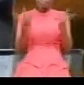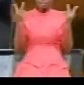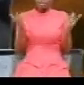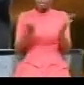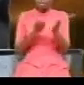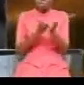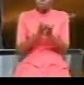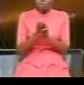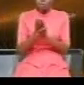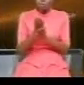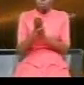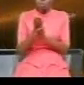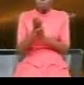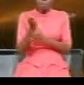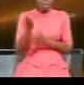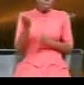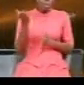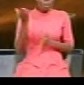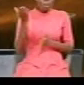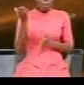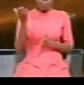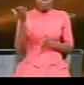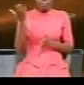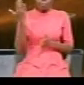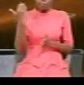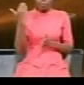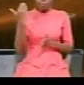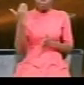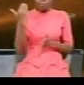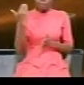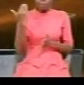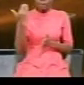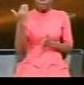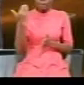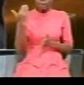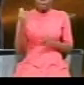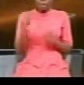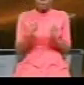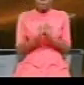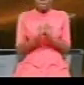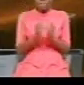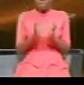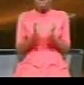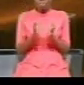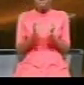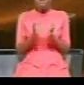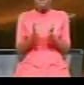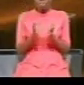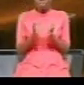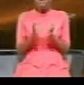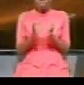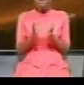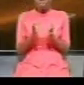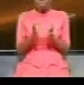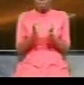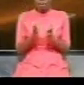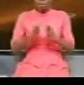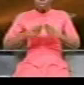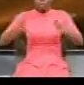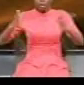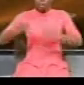through area bombardment alone without ground